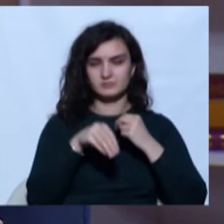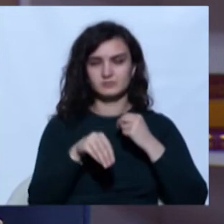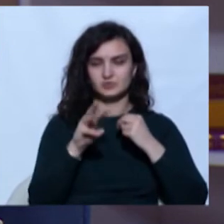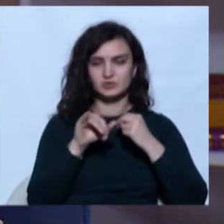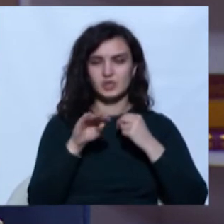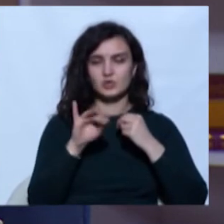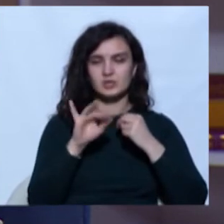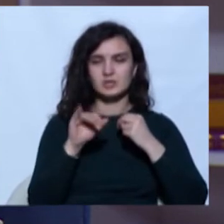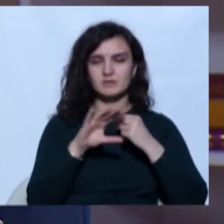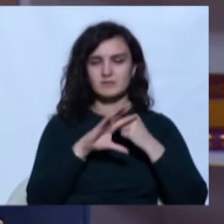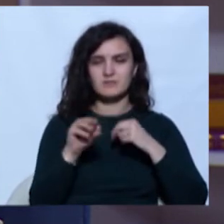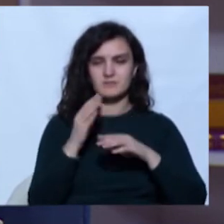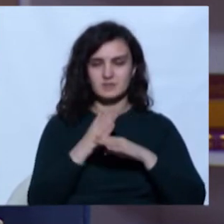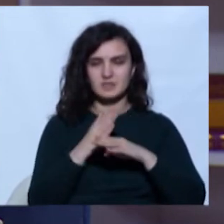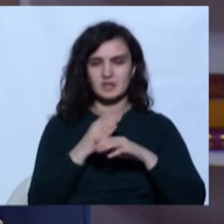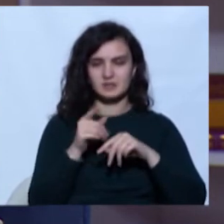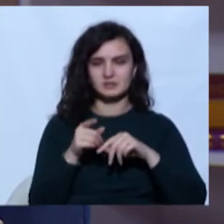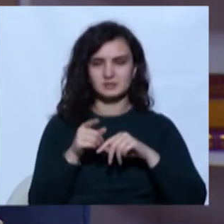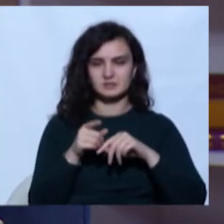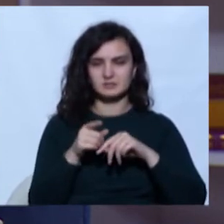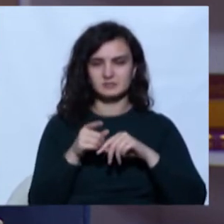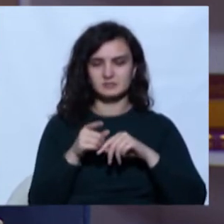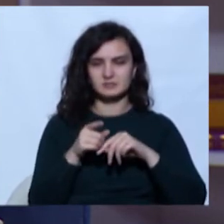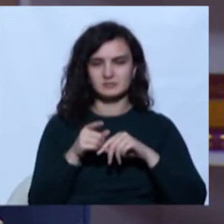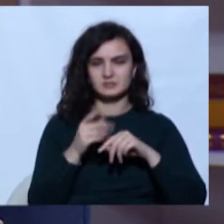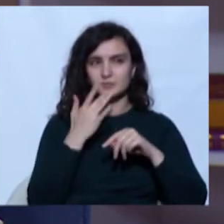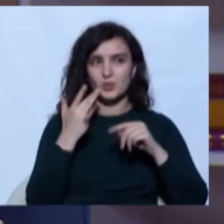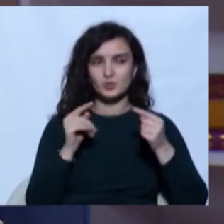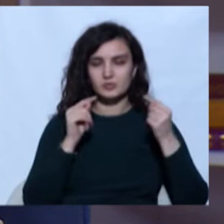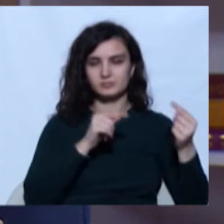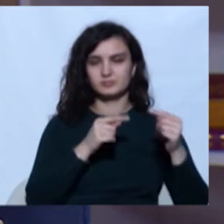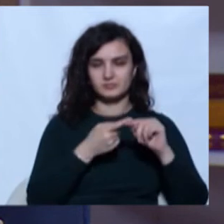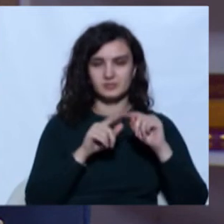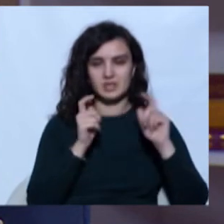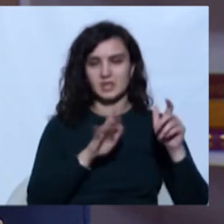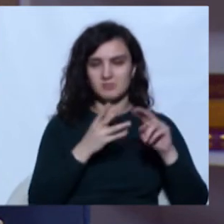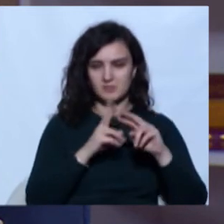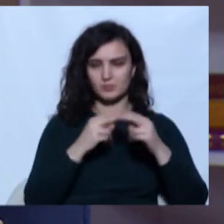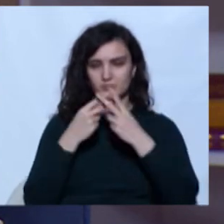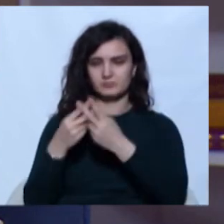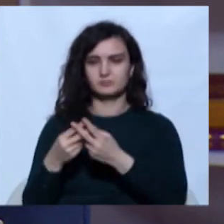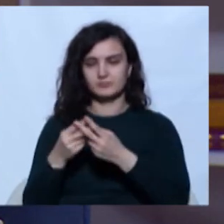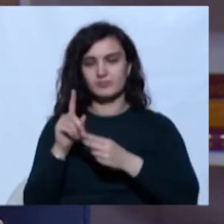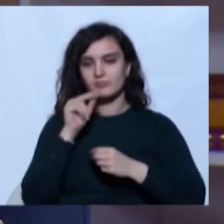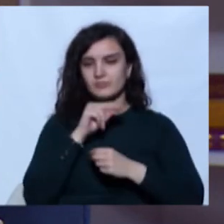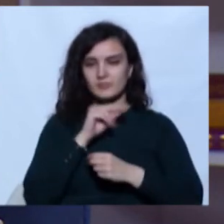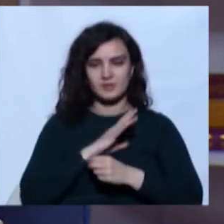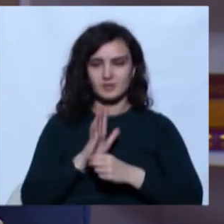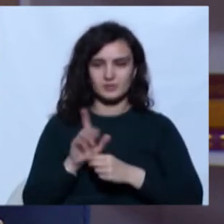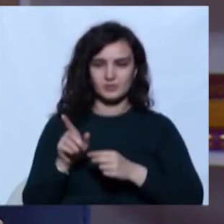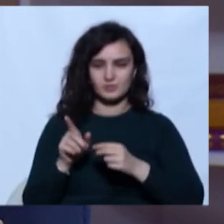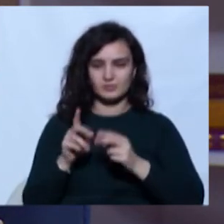d'If are there for disagreeing with political issues and not because they committed